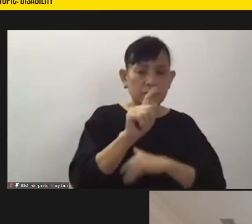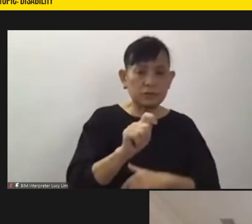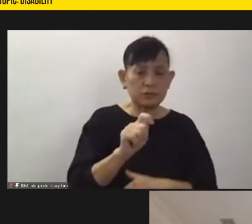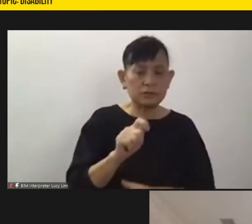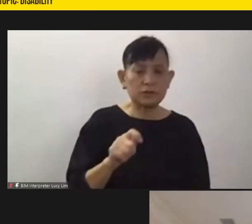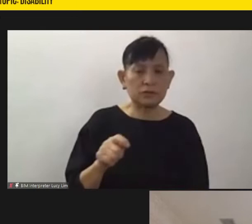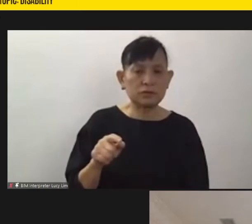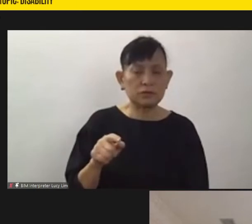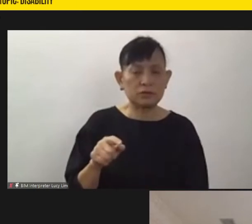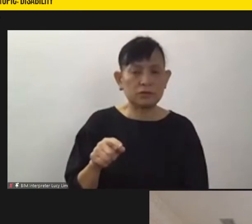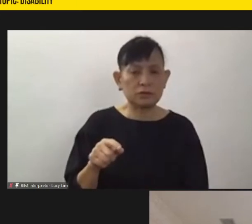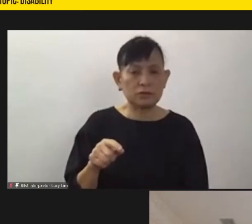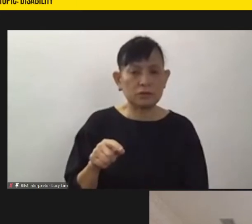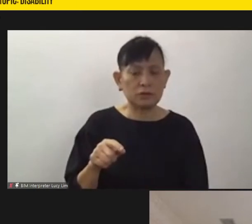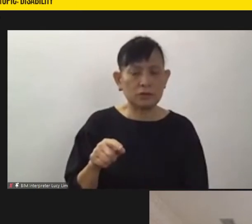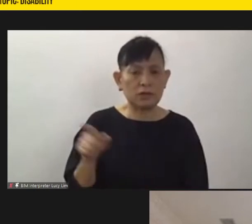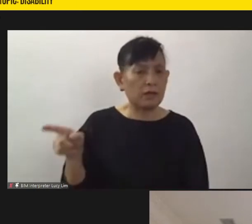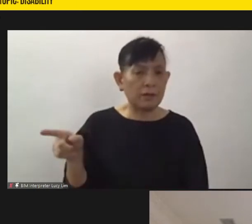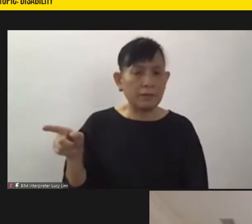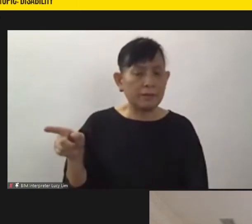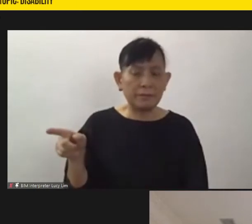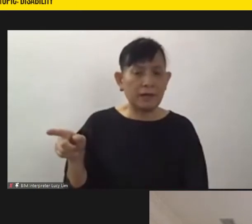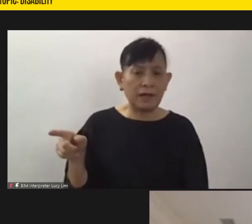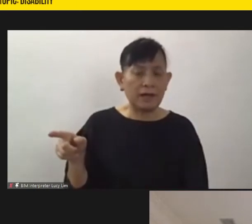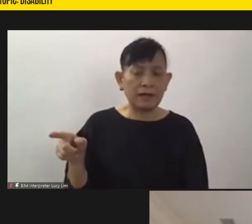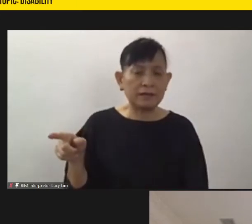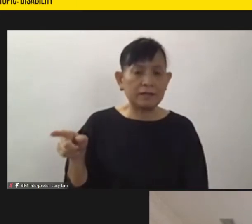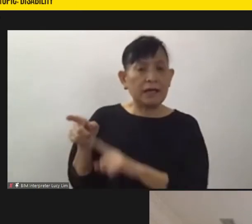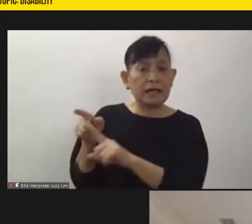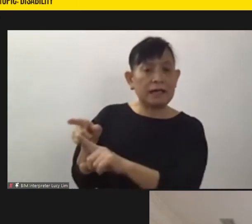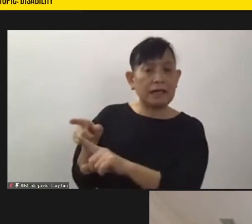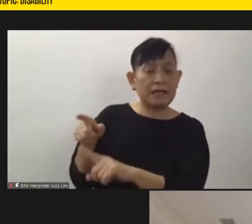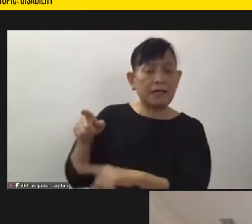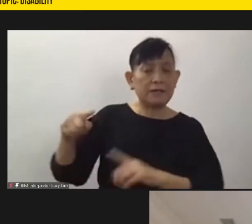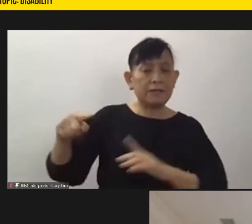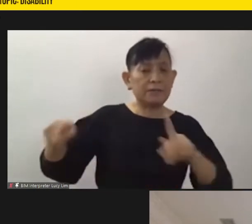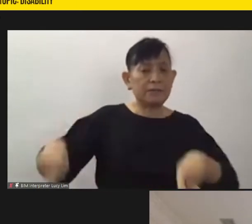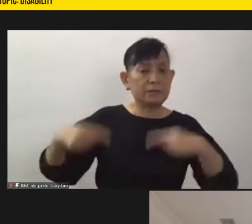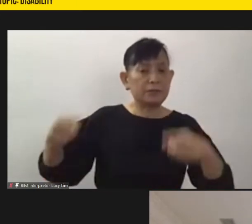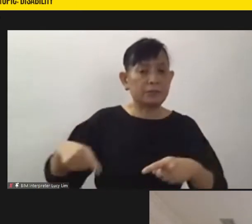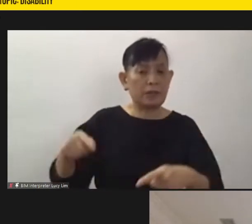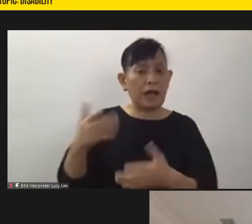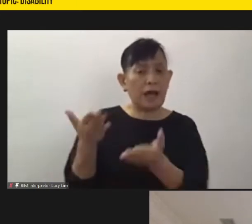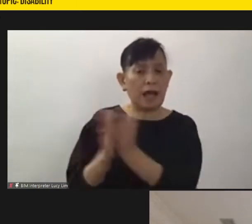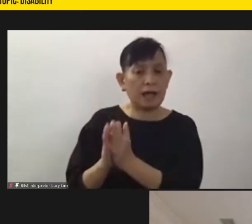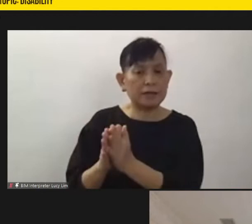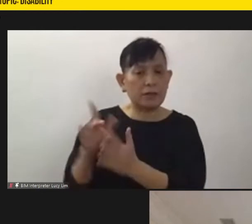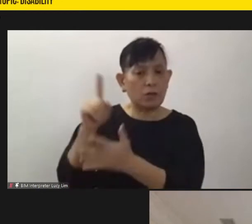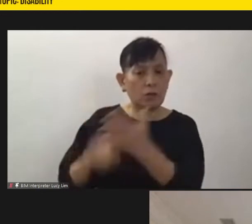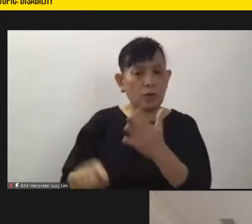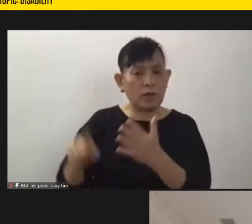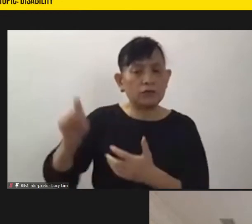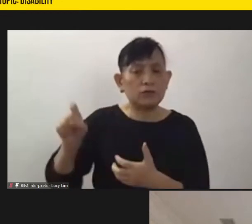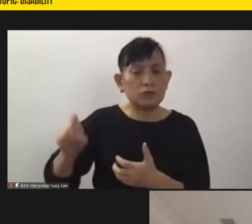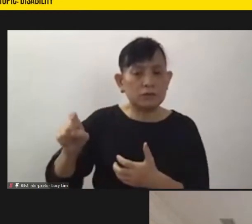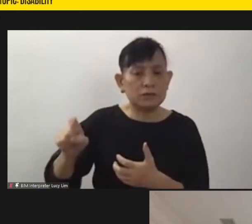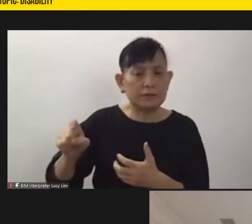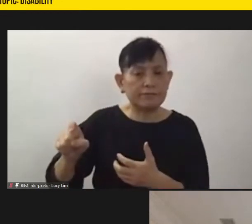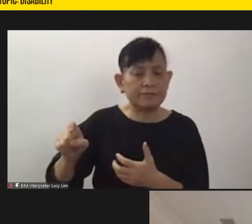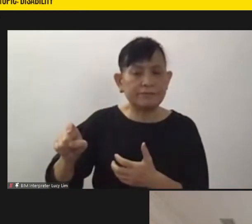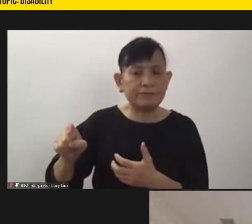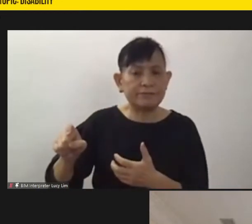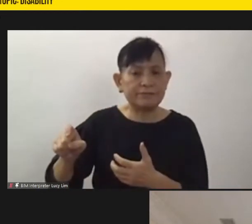need to use this, you need to use that. Mm-hmm. I ask him, what do you need? How for you to do this? Because it's